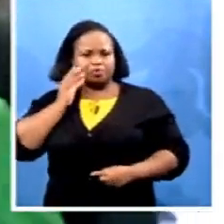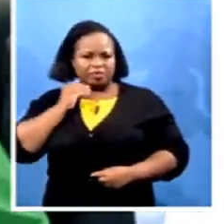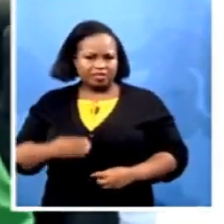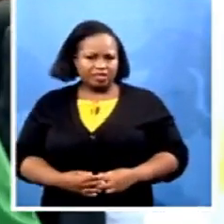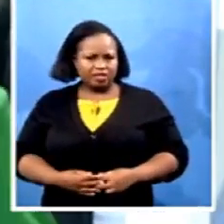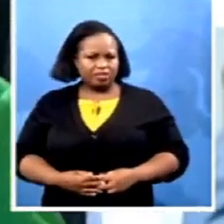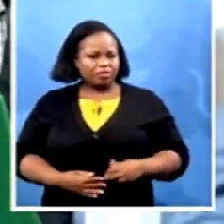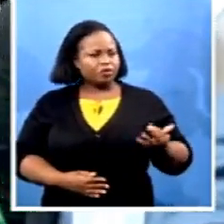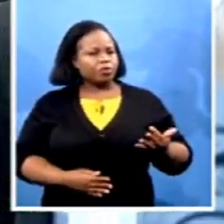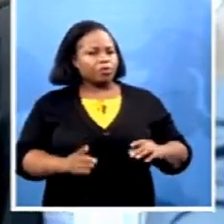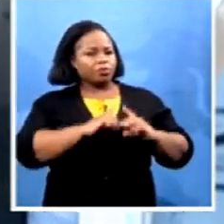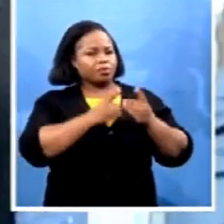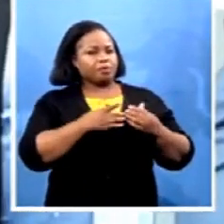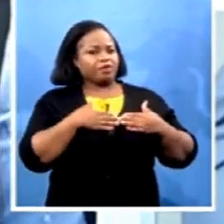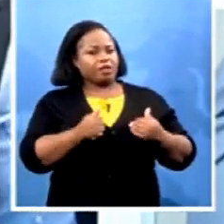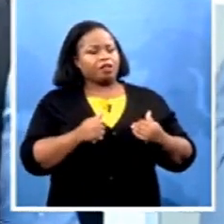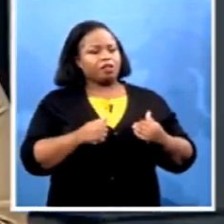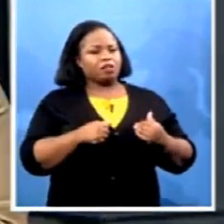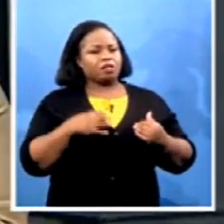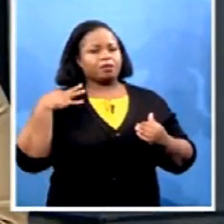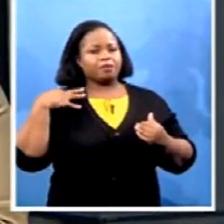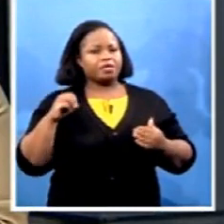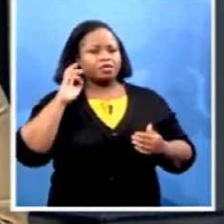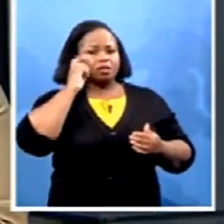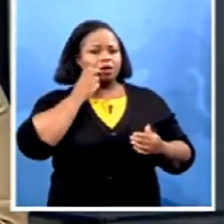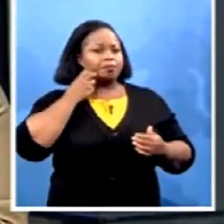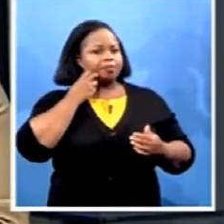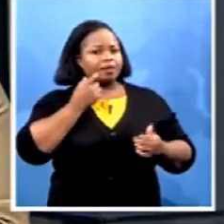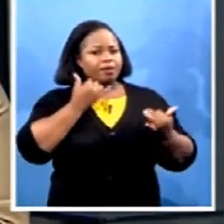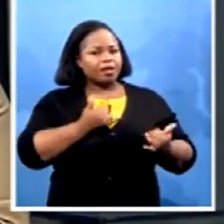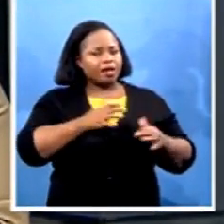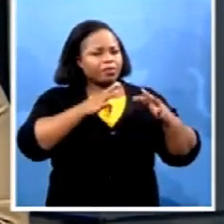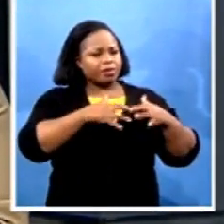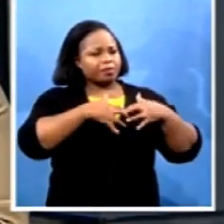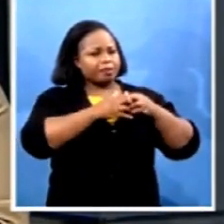called up a specialist team to help Eastern Cape numbers,